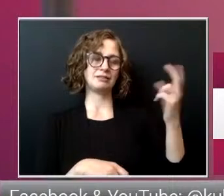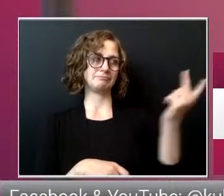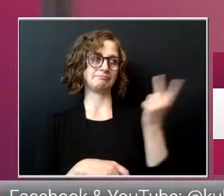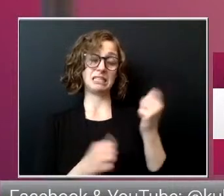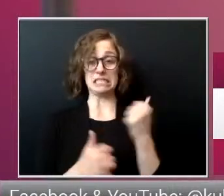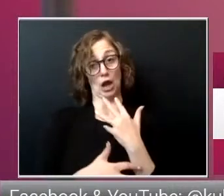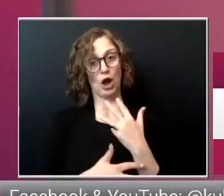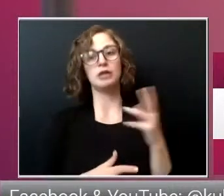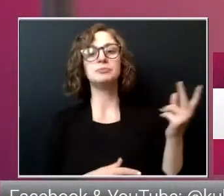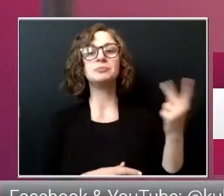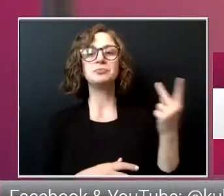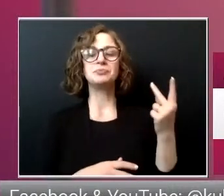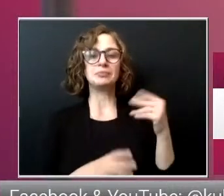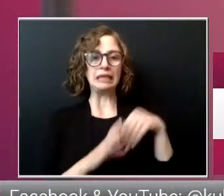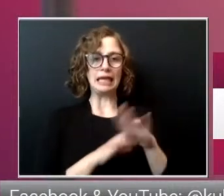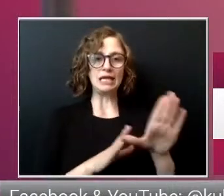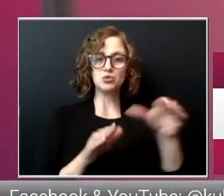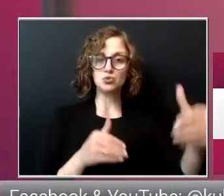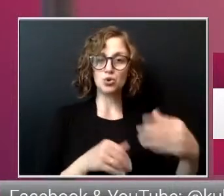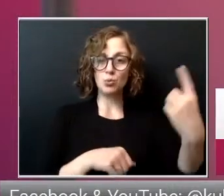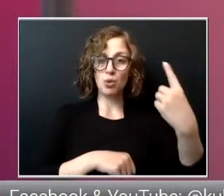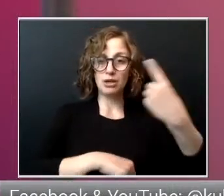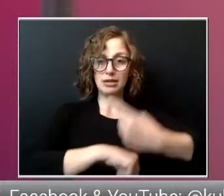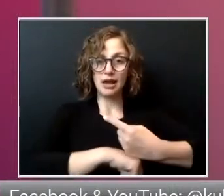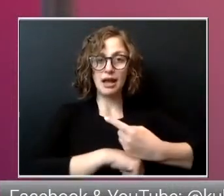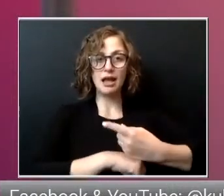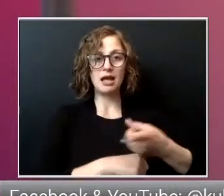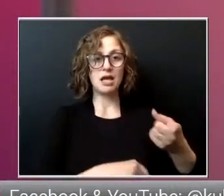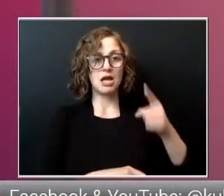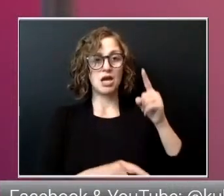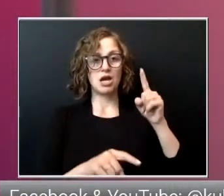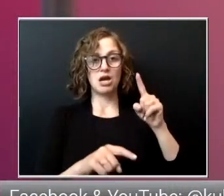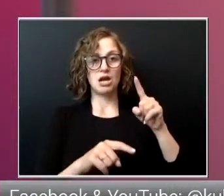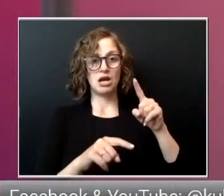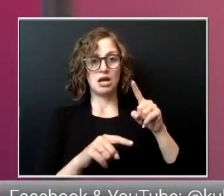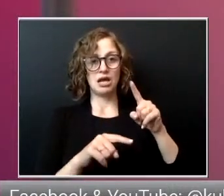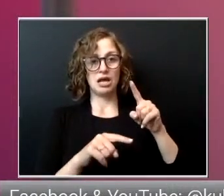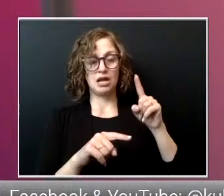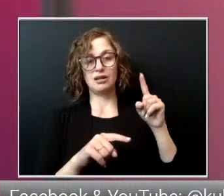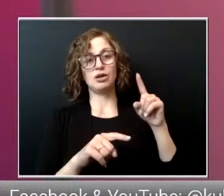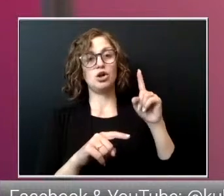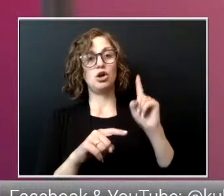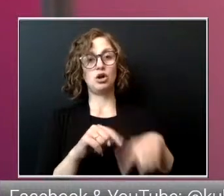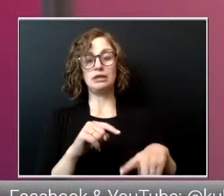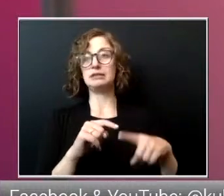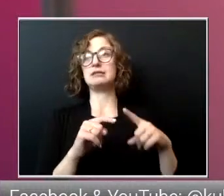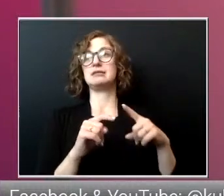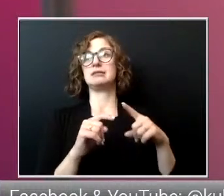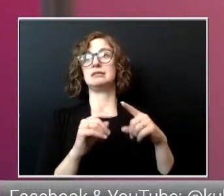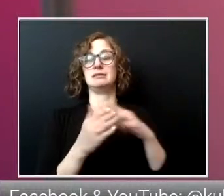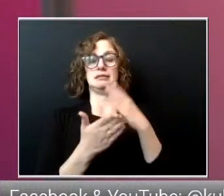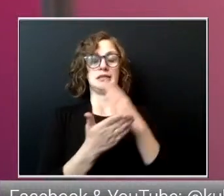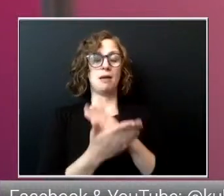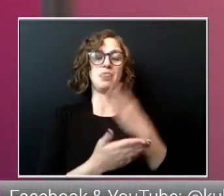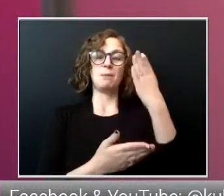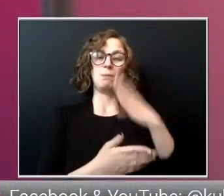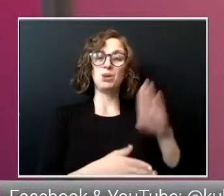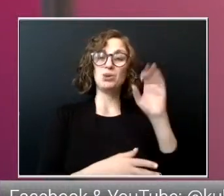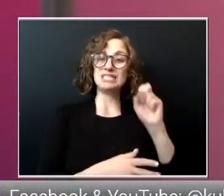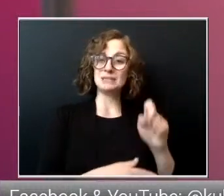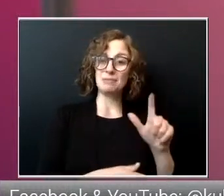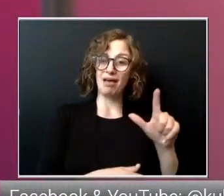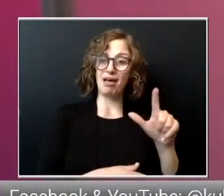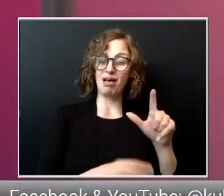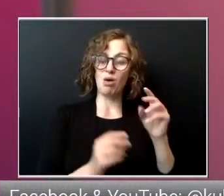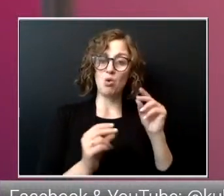his room one day, and he was not able to come out of one of those blue spells quickly, and it's hard to go from seeing that, not being able